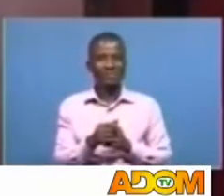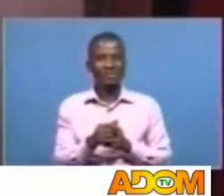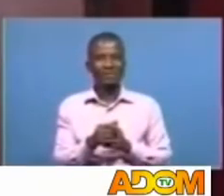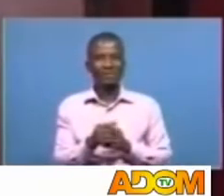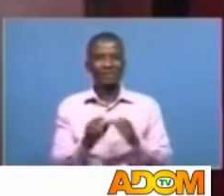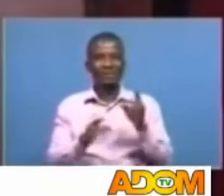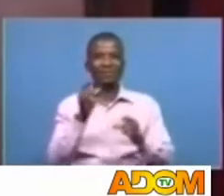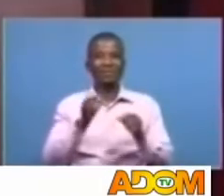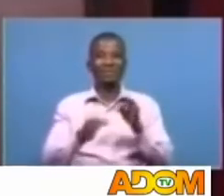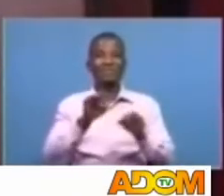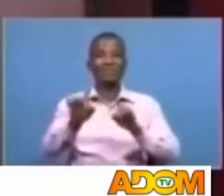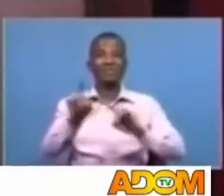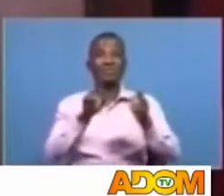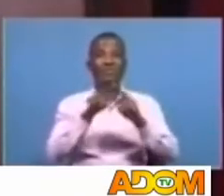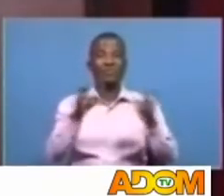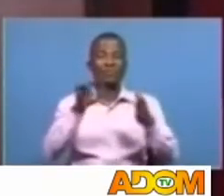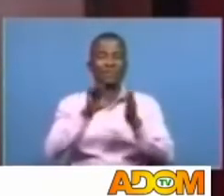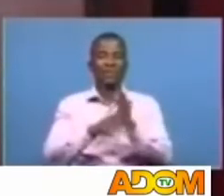so, the court